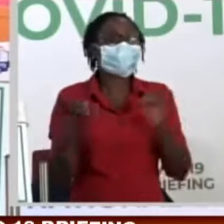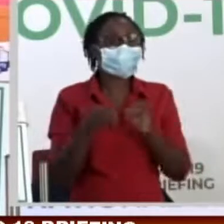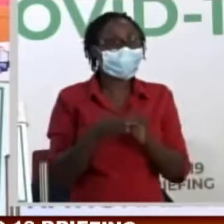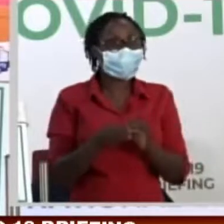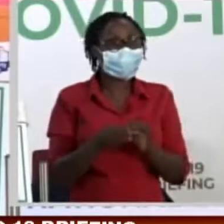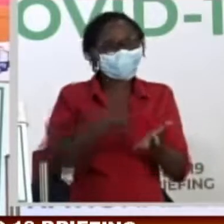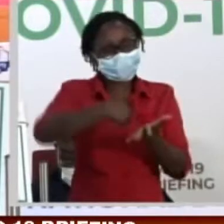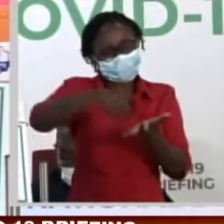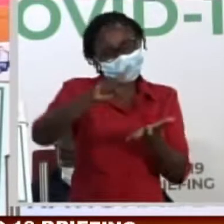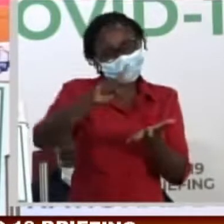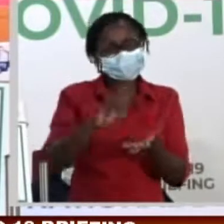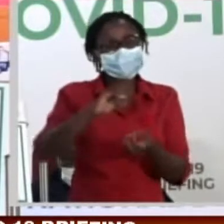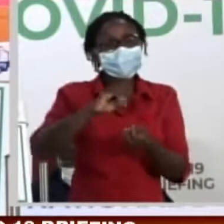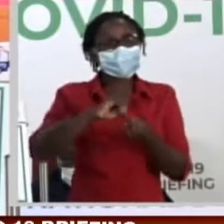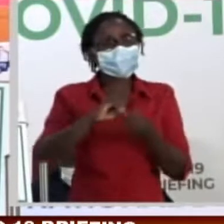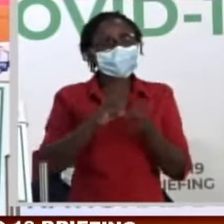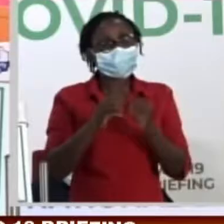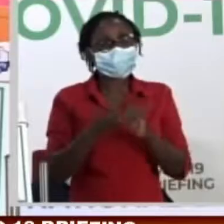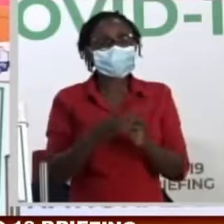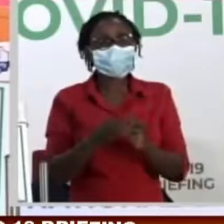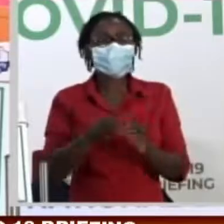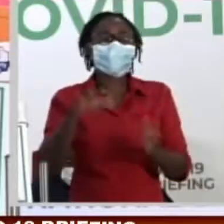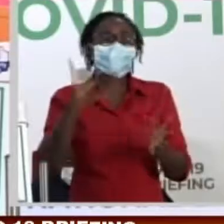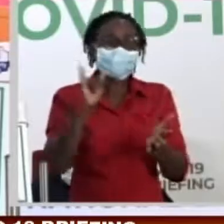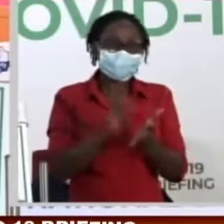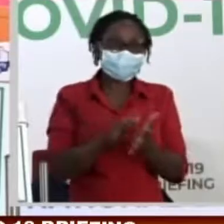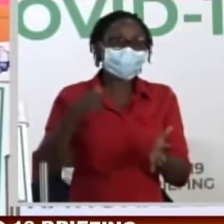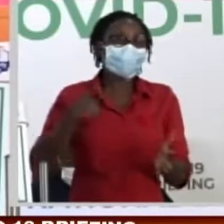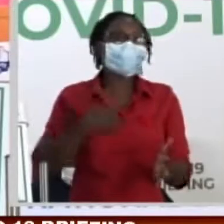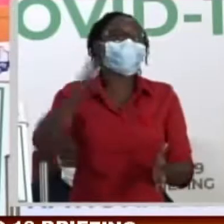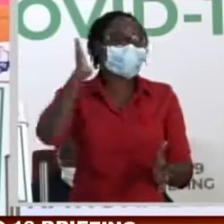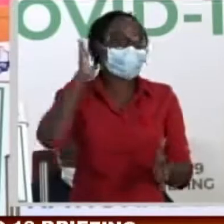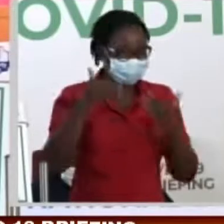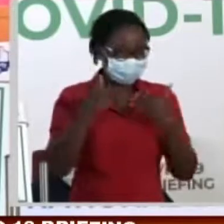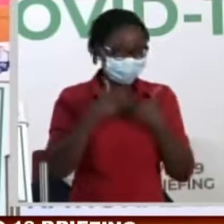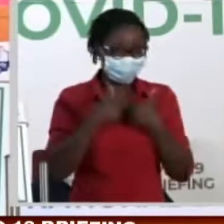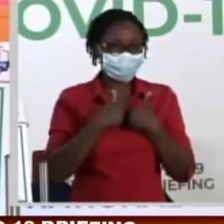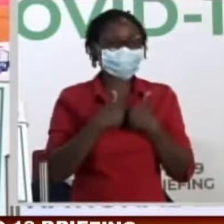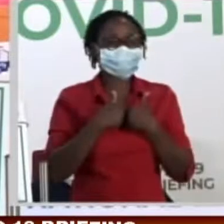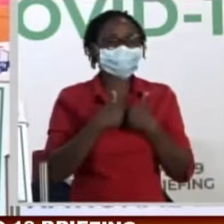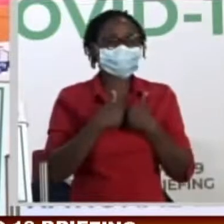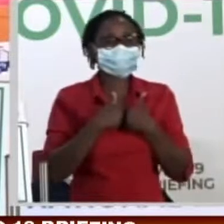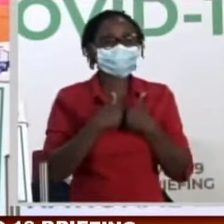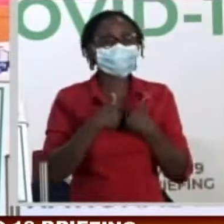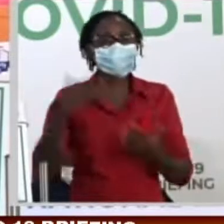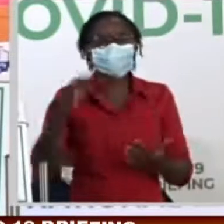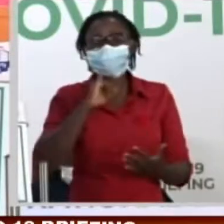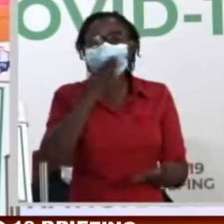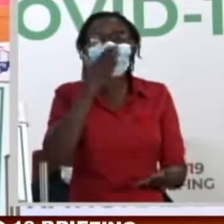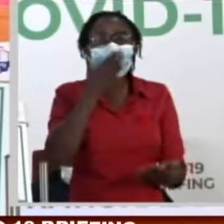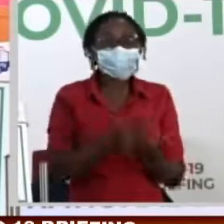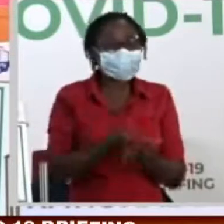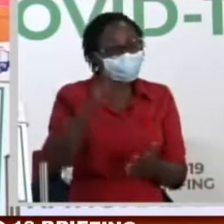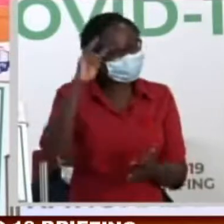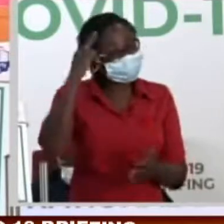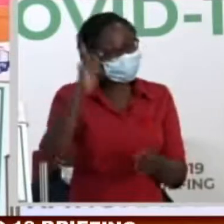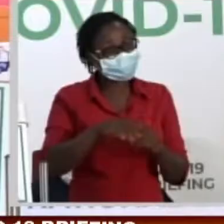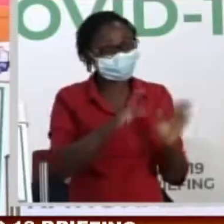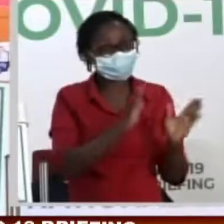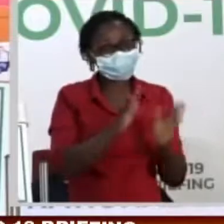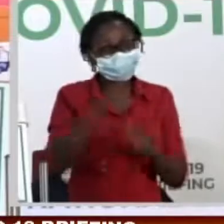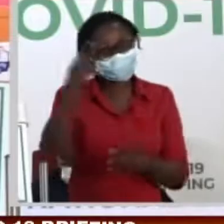of our COVID-19 status will emerge. There is good reason to prepare